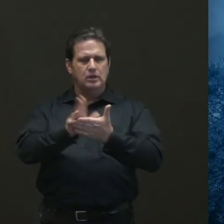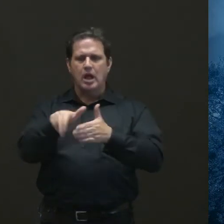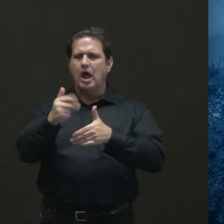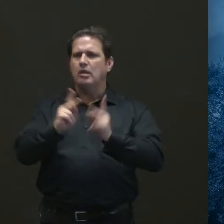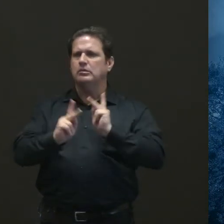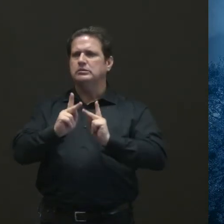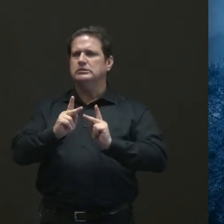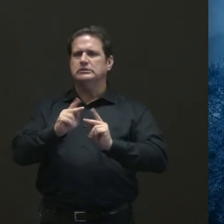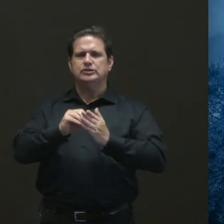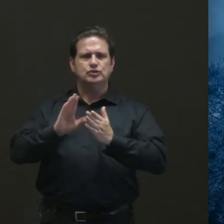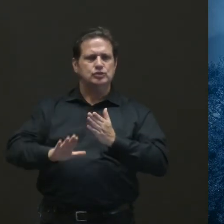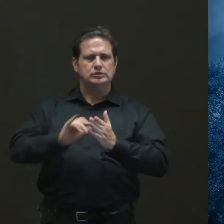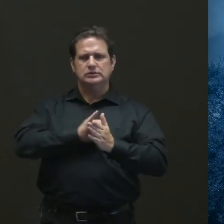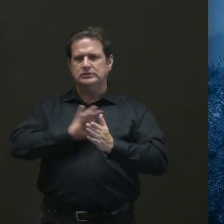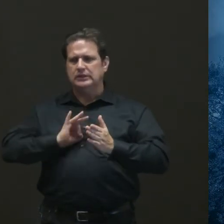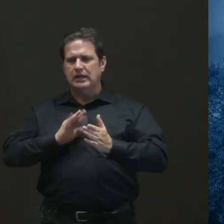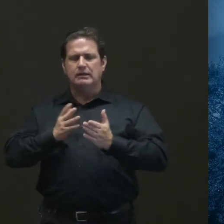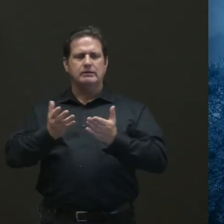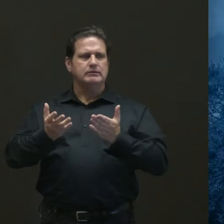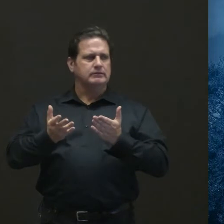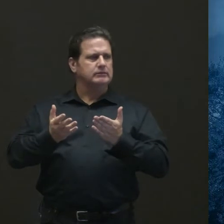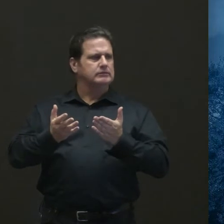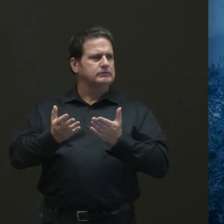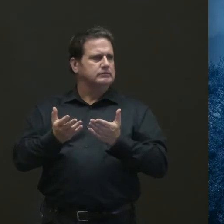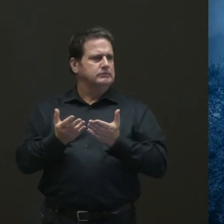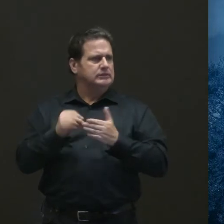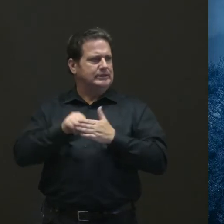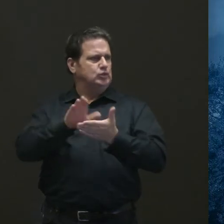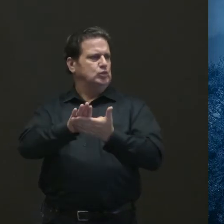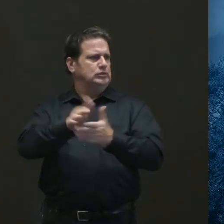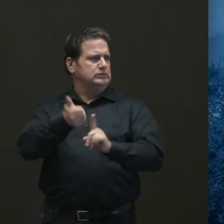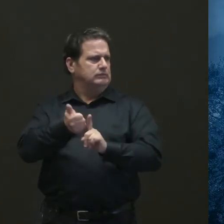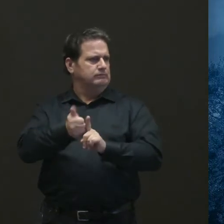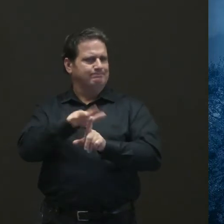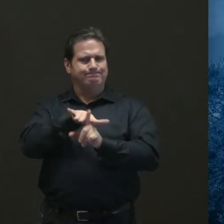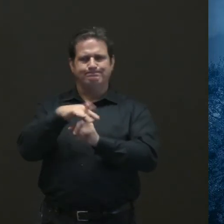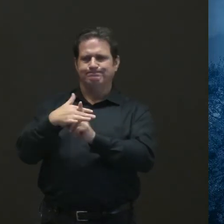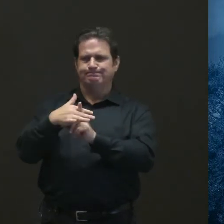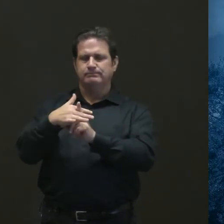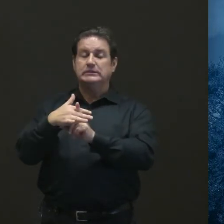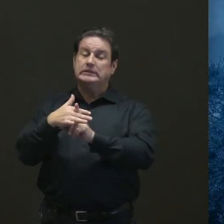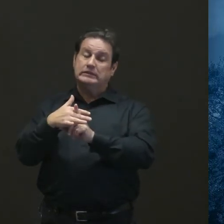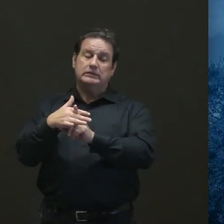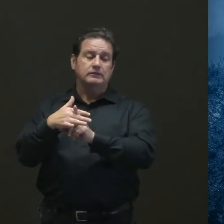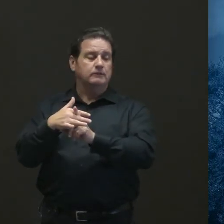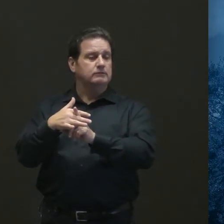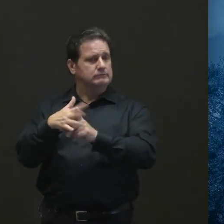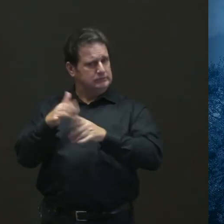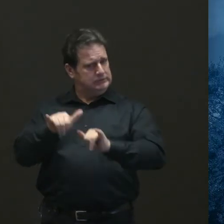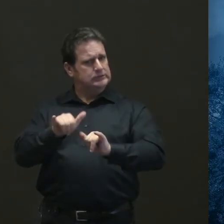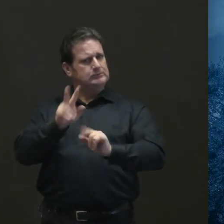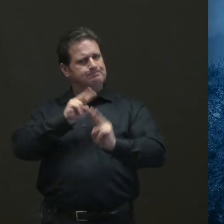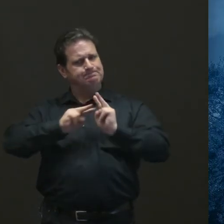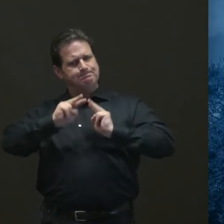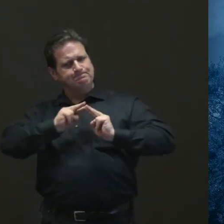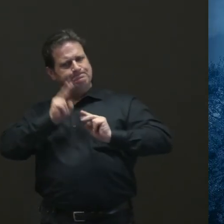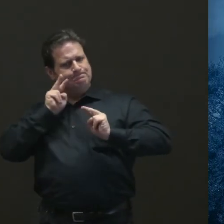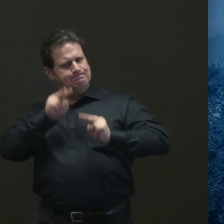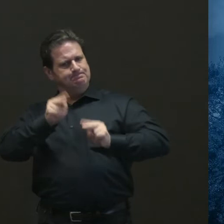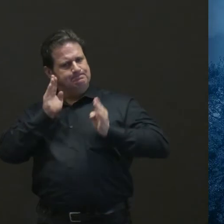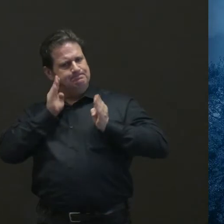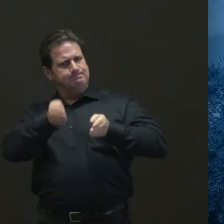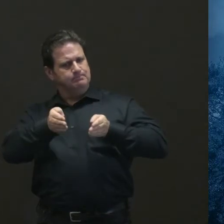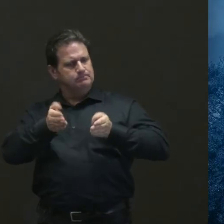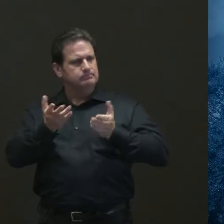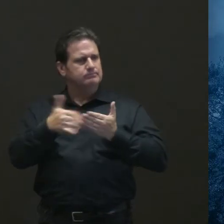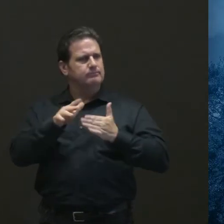other faculty members or and/or students within the school environment. But obviously, that's something we are paying very close attention